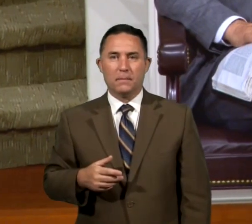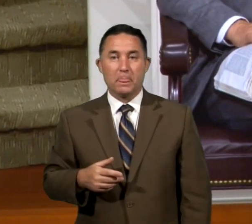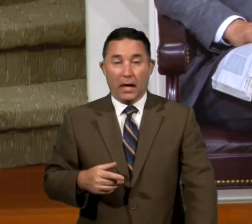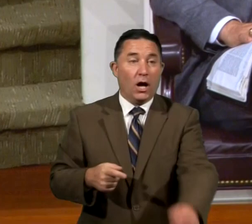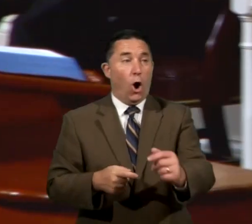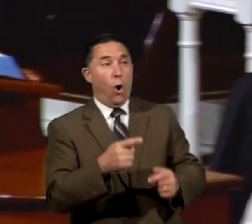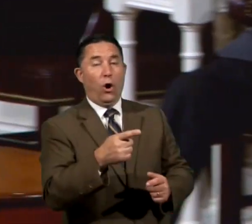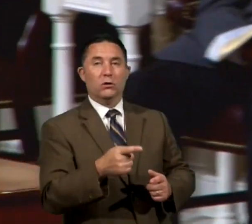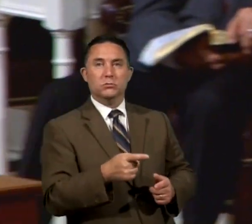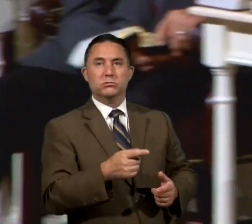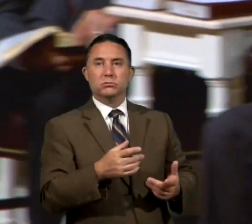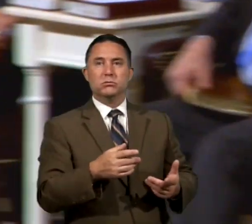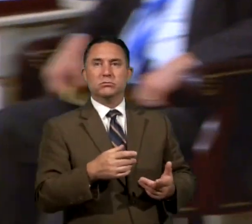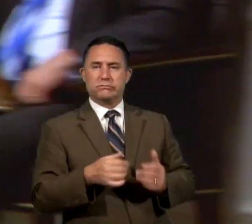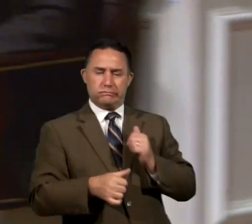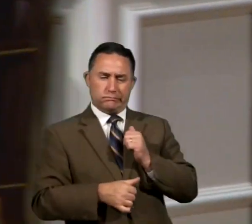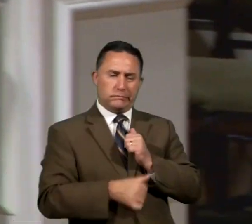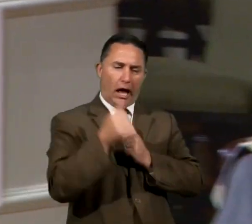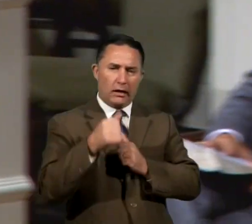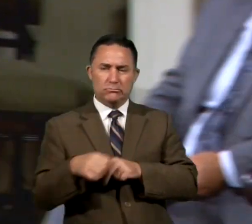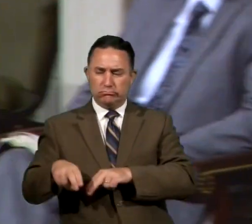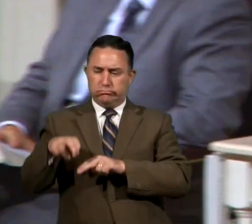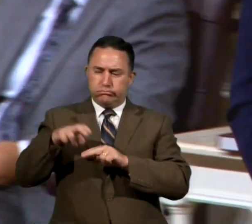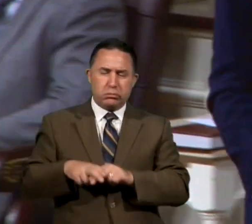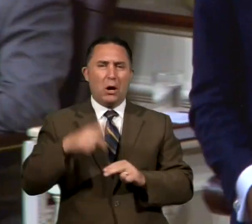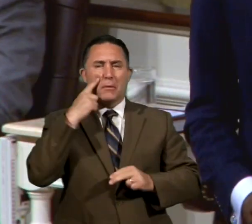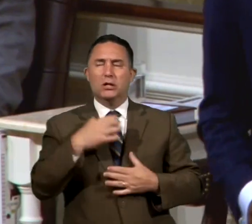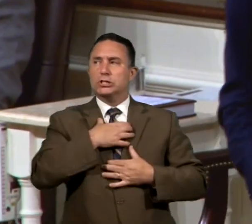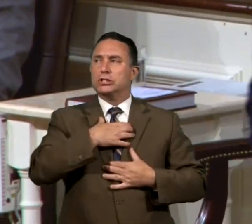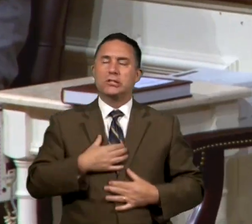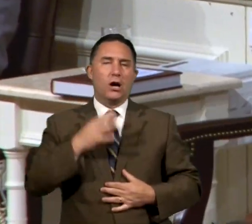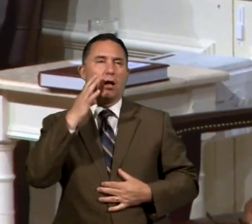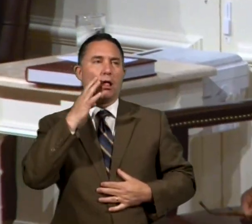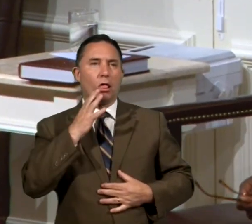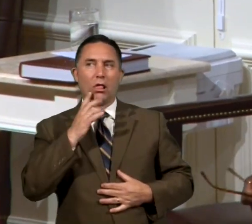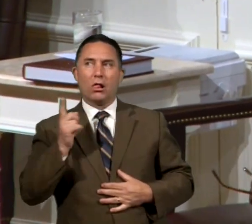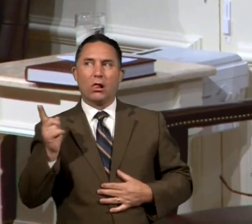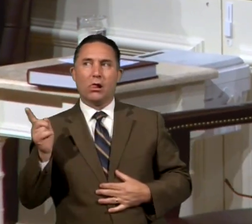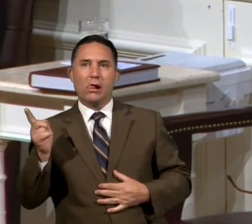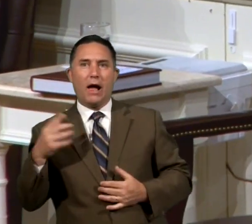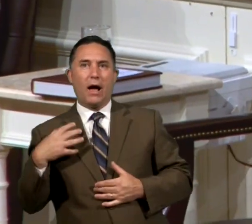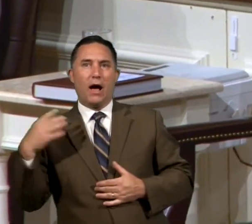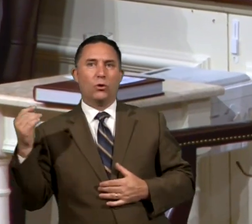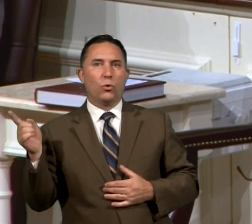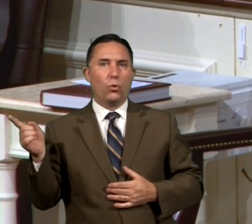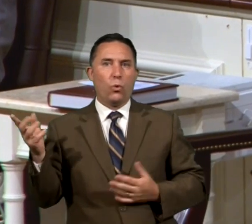He was precariously perched in this spot because he had a desire to be out there.